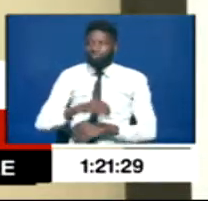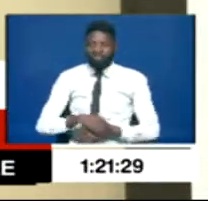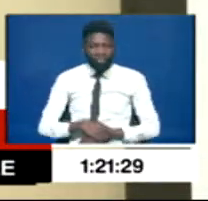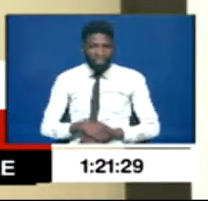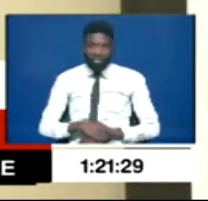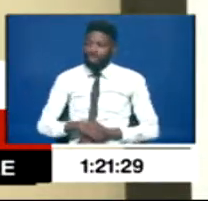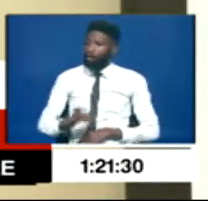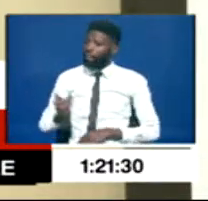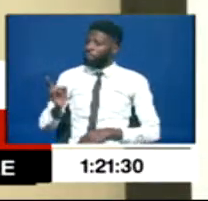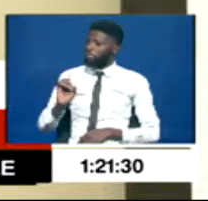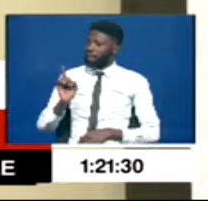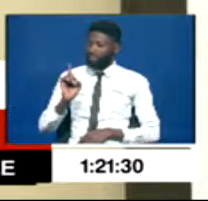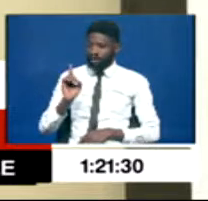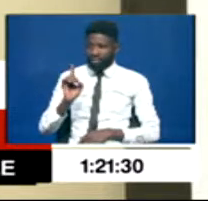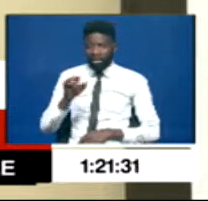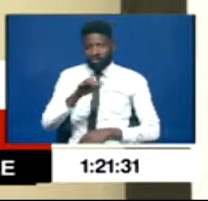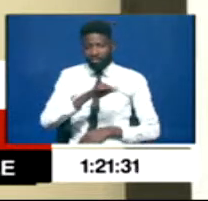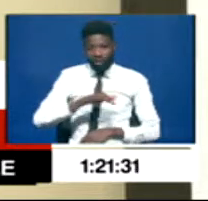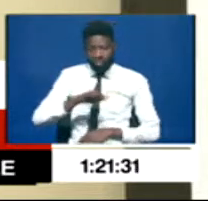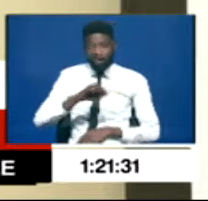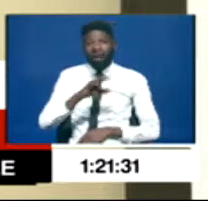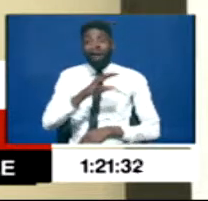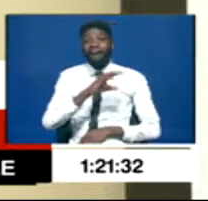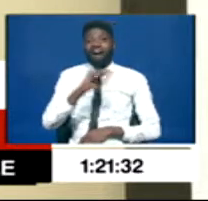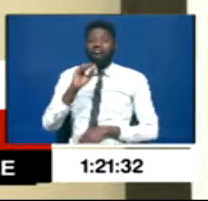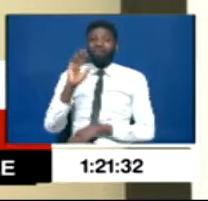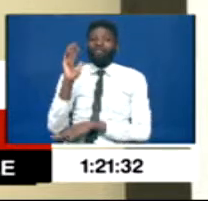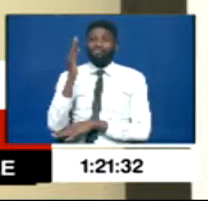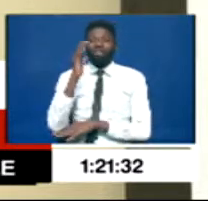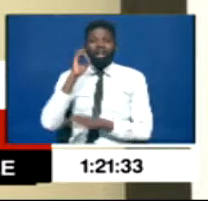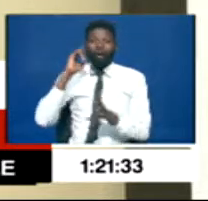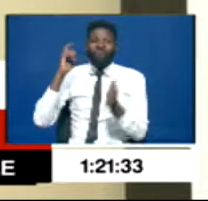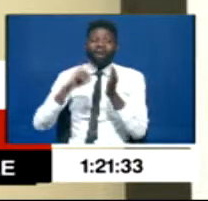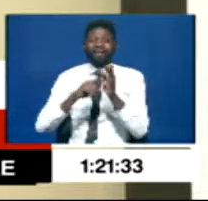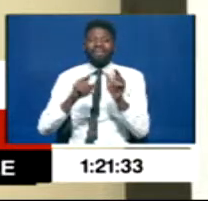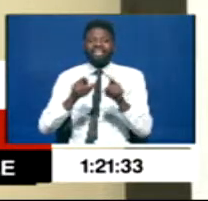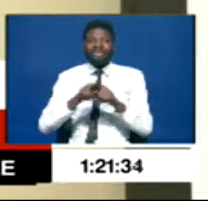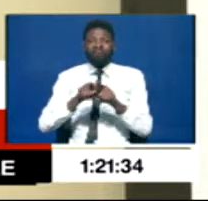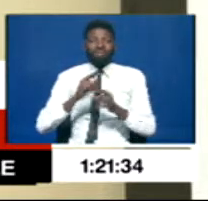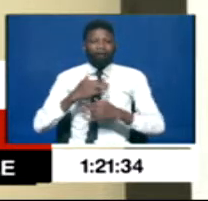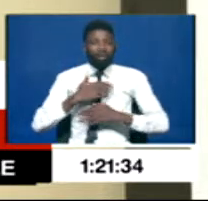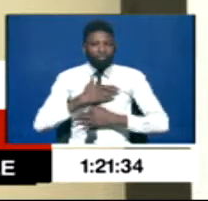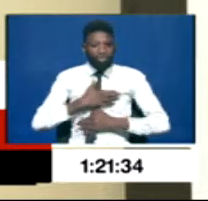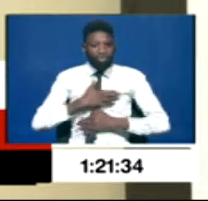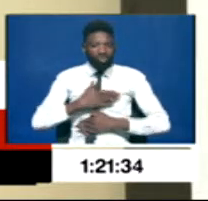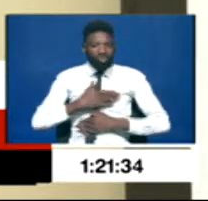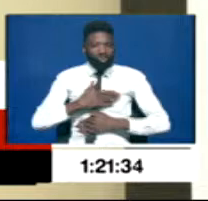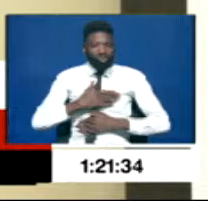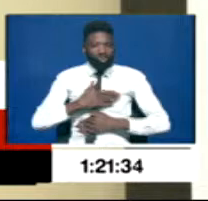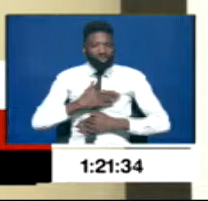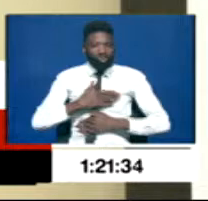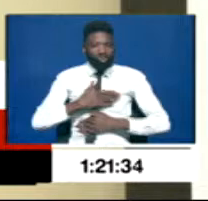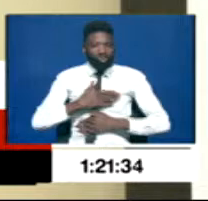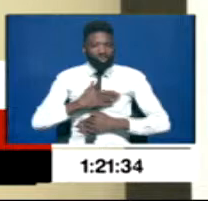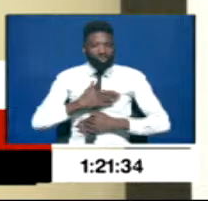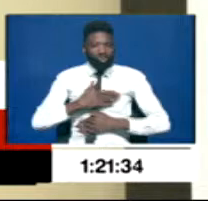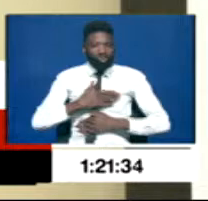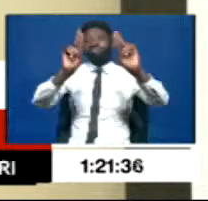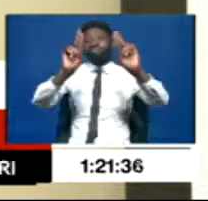and Forestry recognizes and appreciates the efforts made by the international